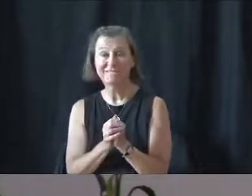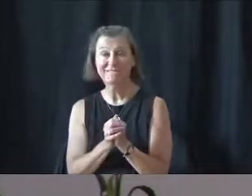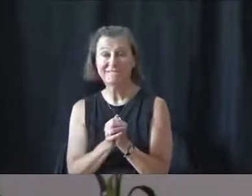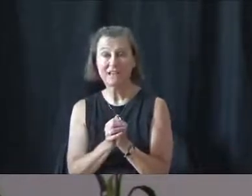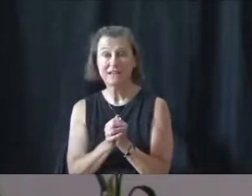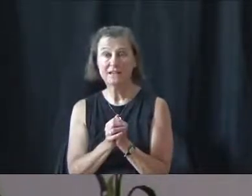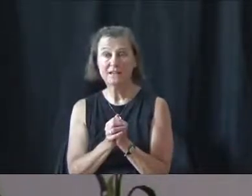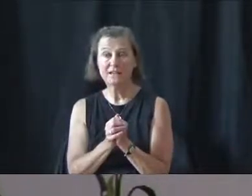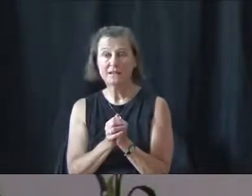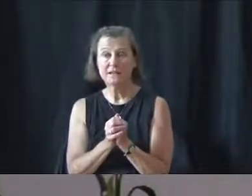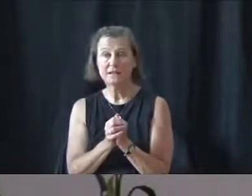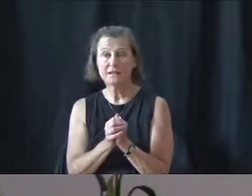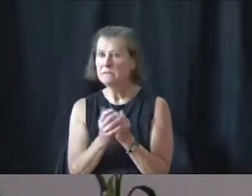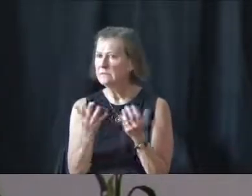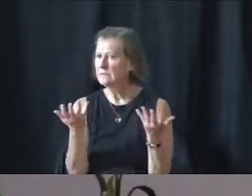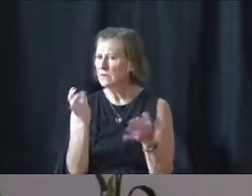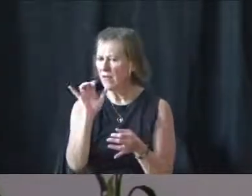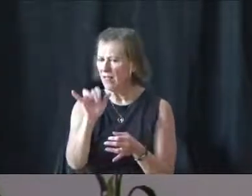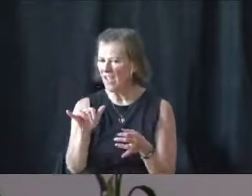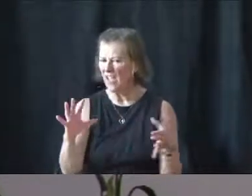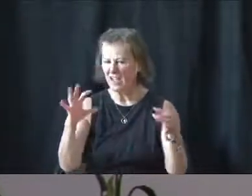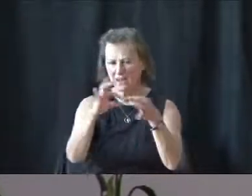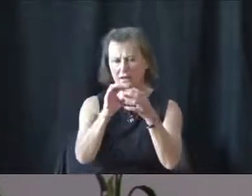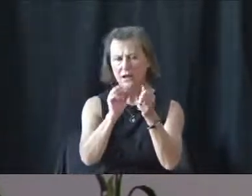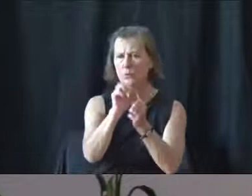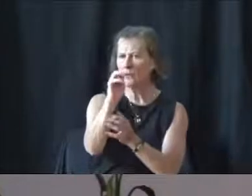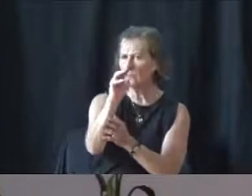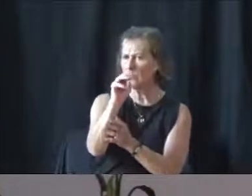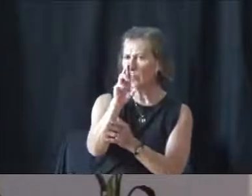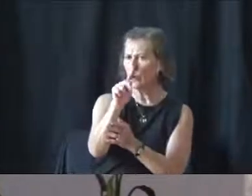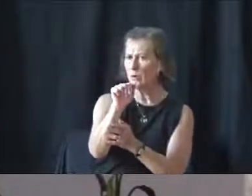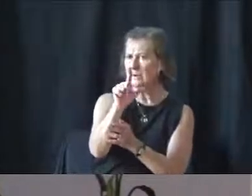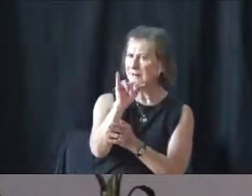Now, what has this to do with mortality?